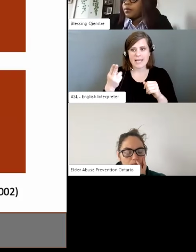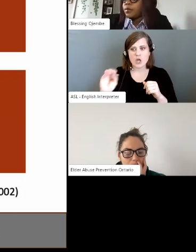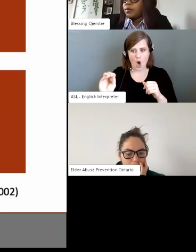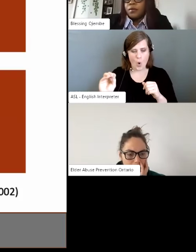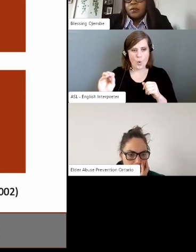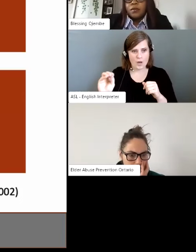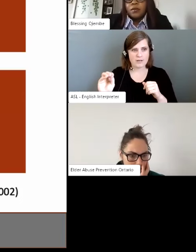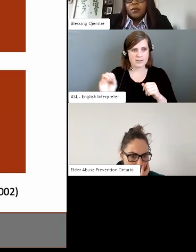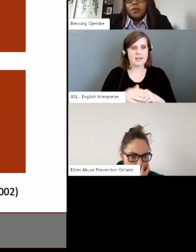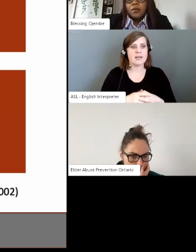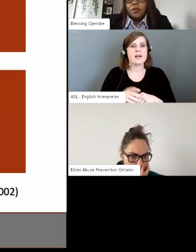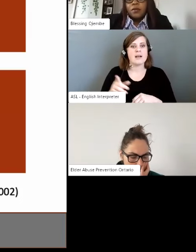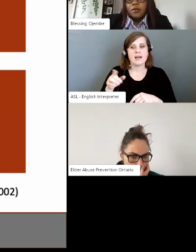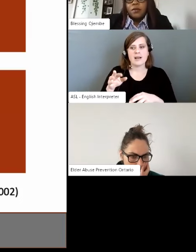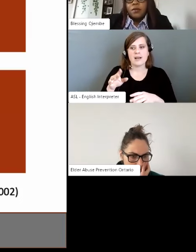kind of like